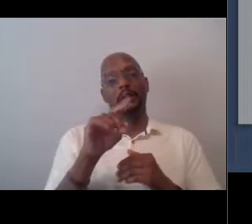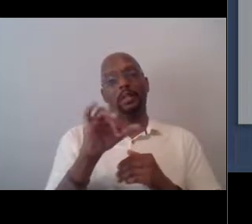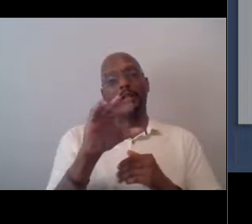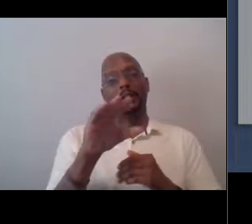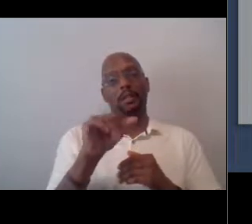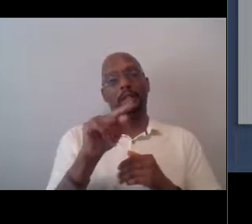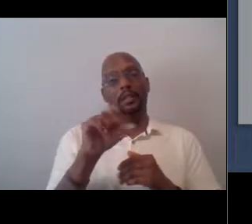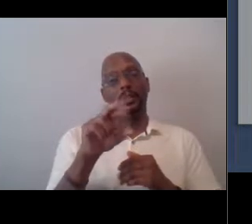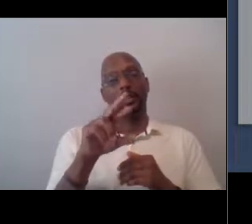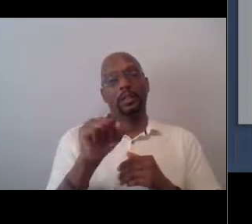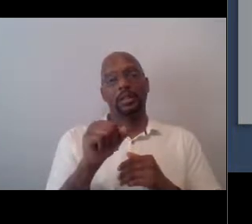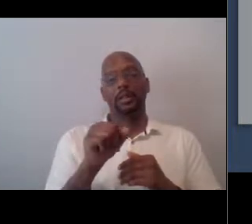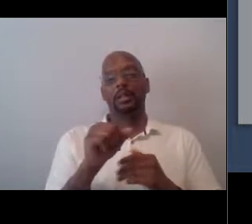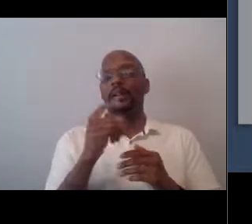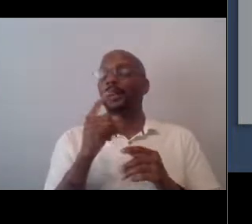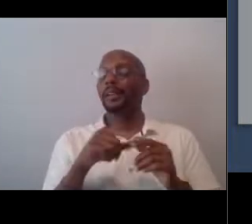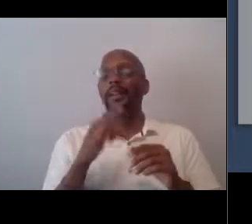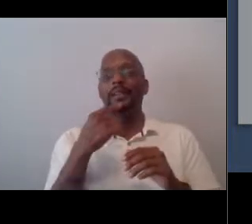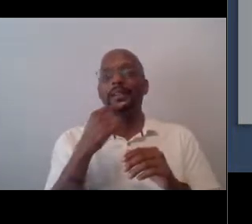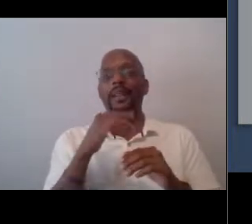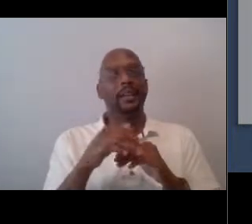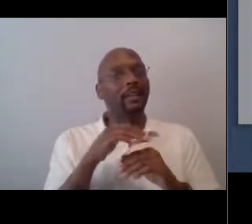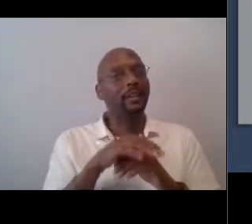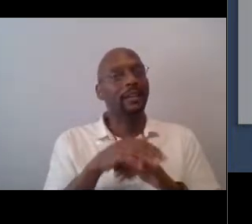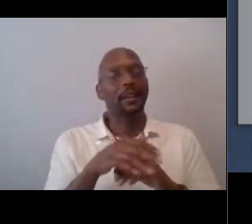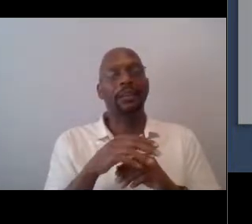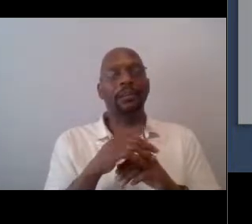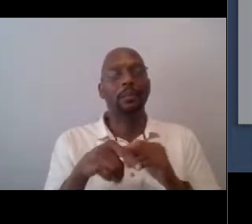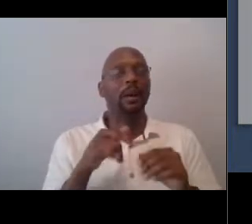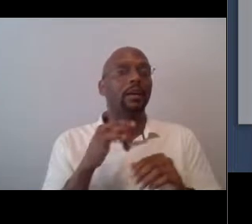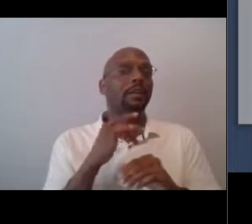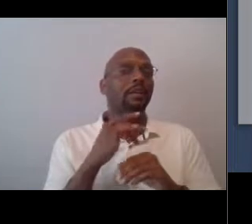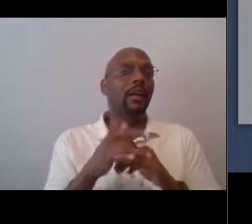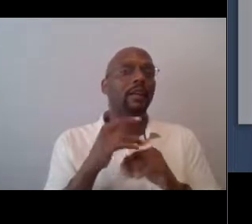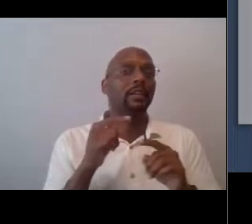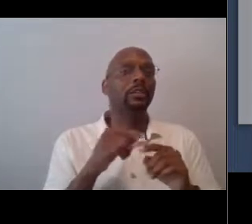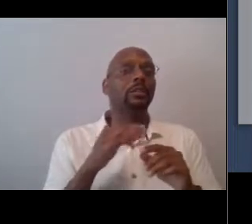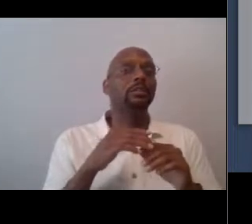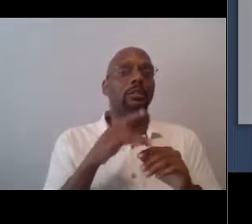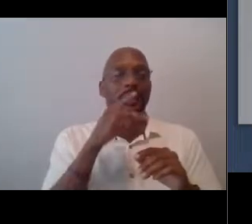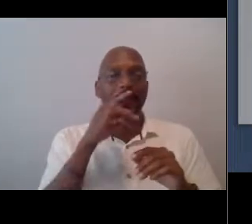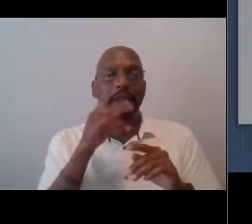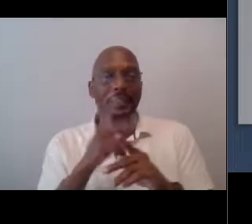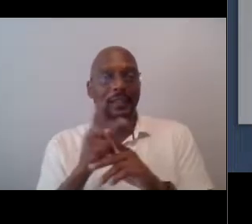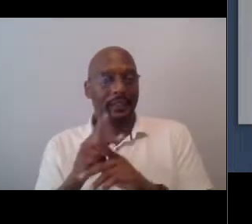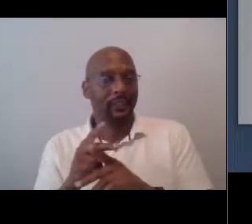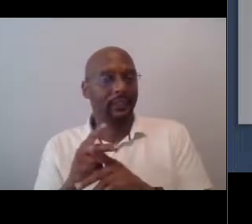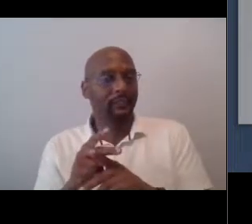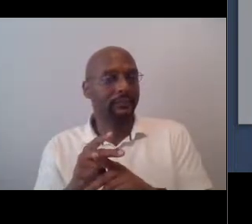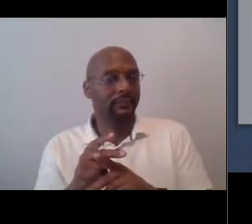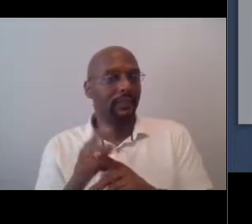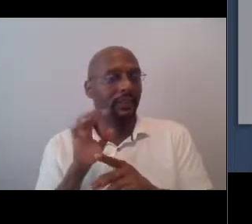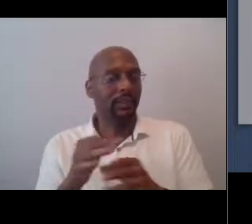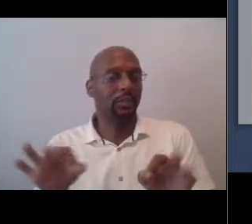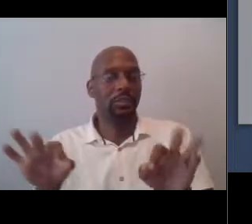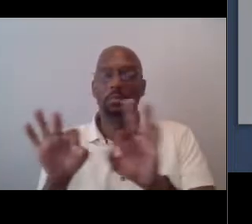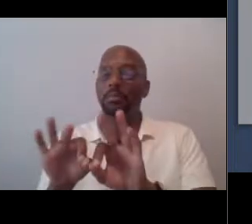enough how much access to childcare is really, really important, but also